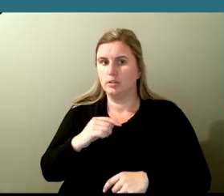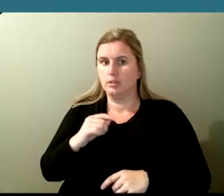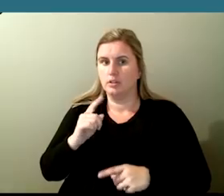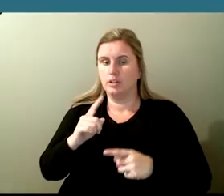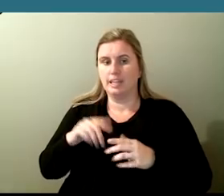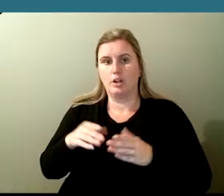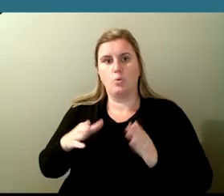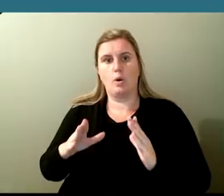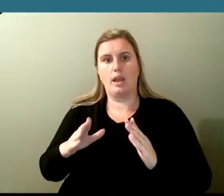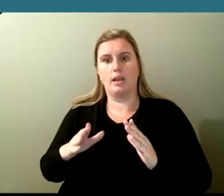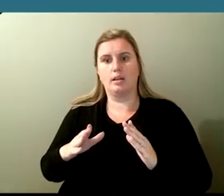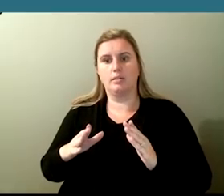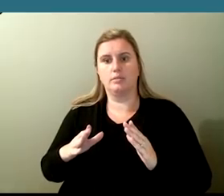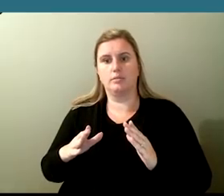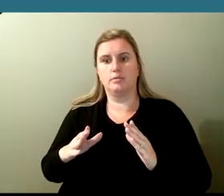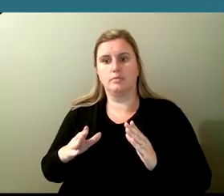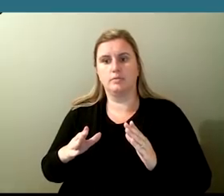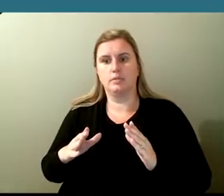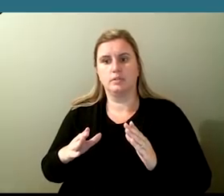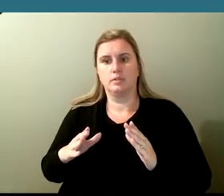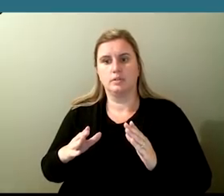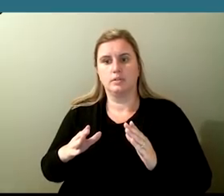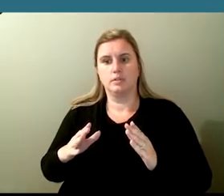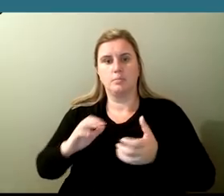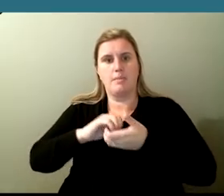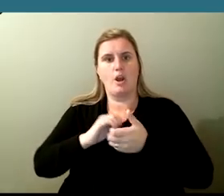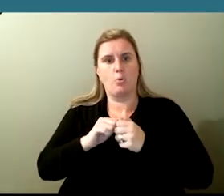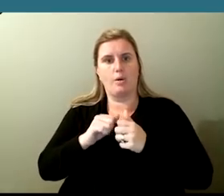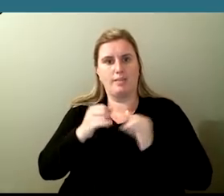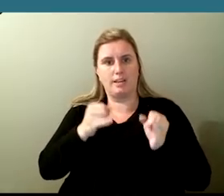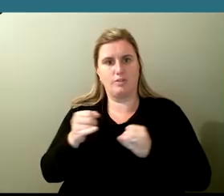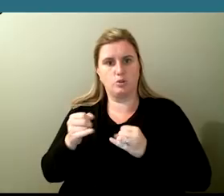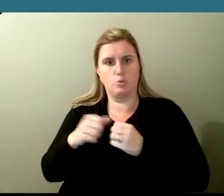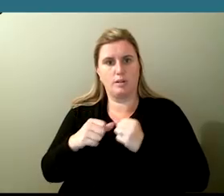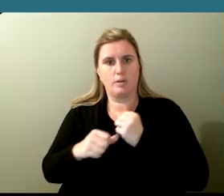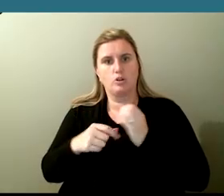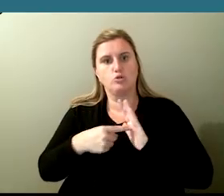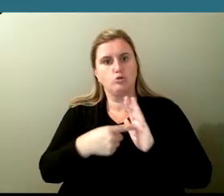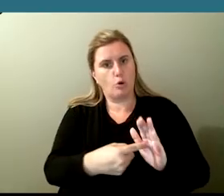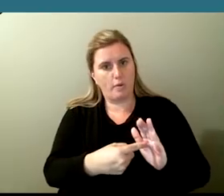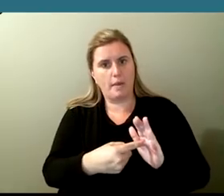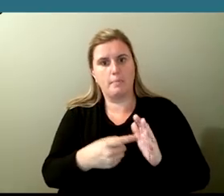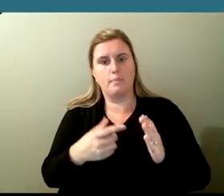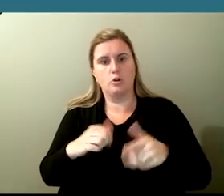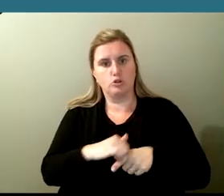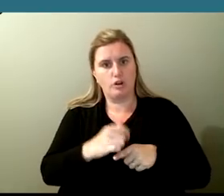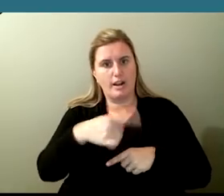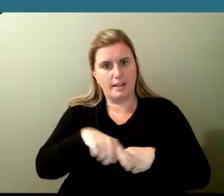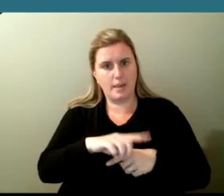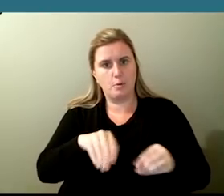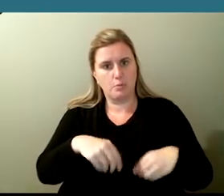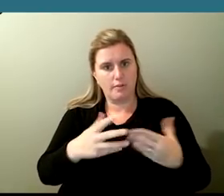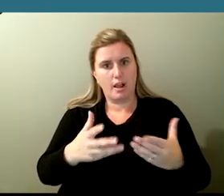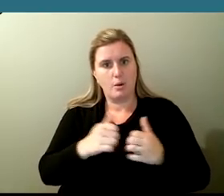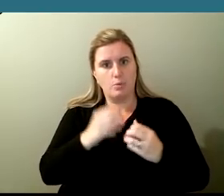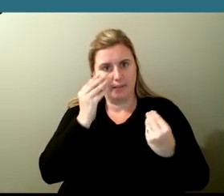in a way, pair with the individual, with the peer educator, showing them or training them or providing them